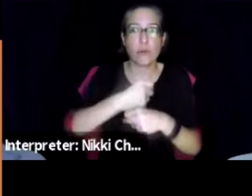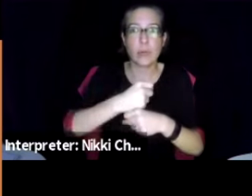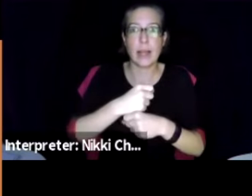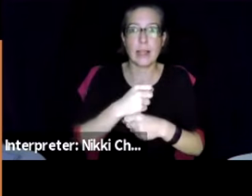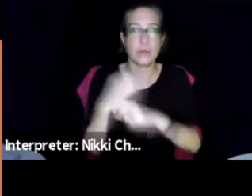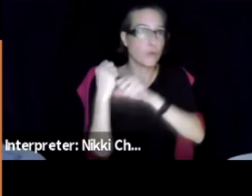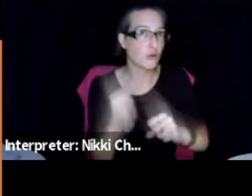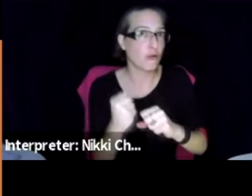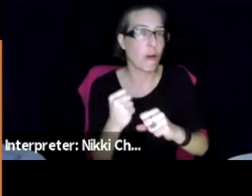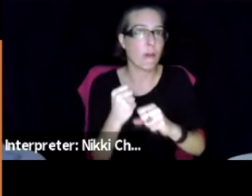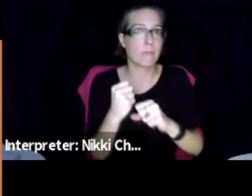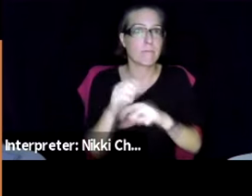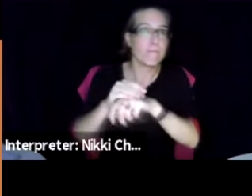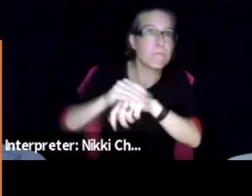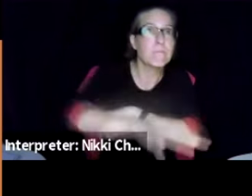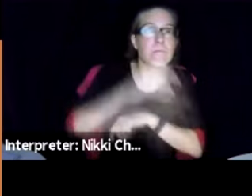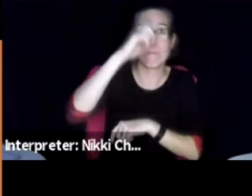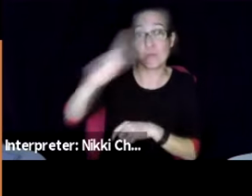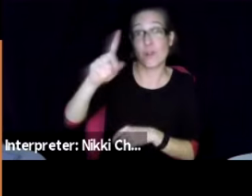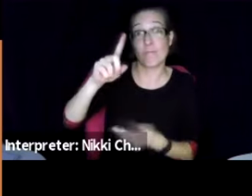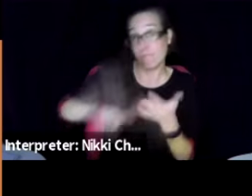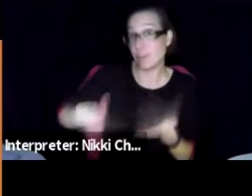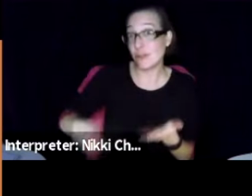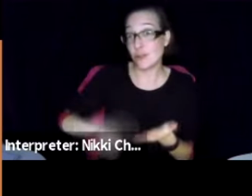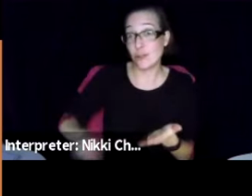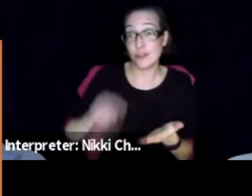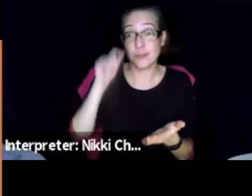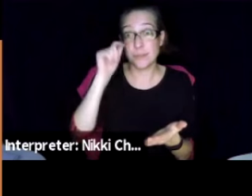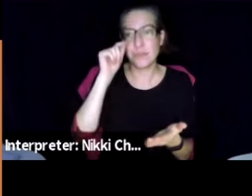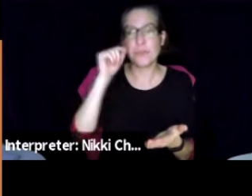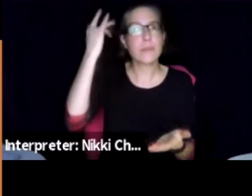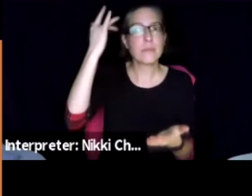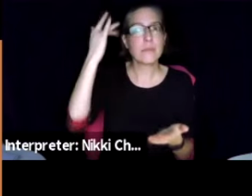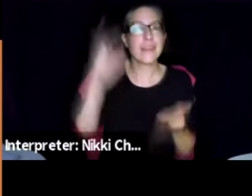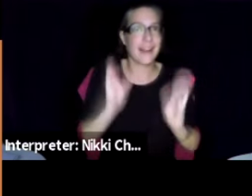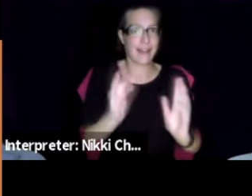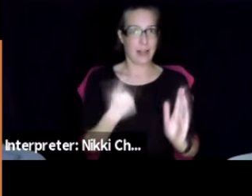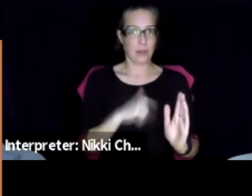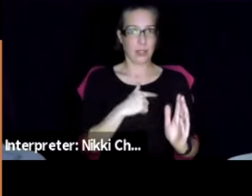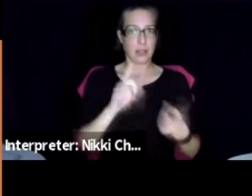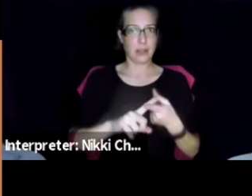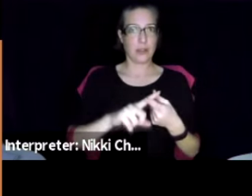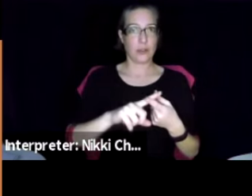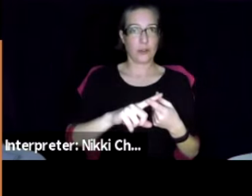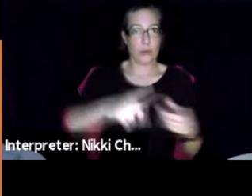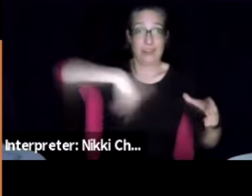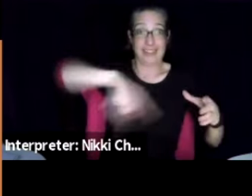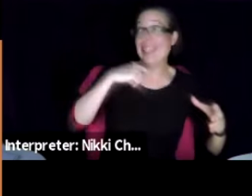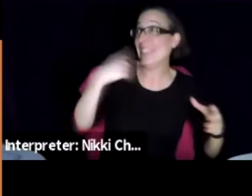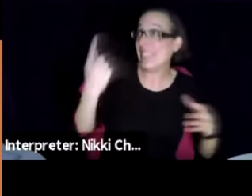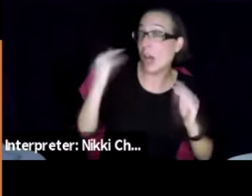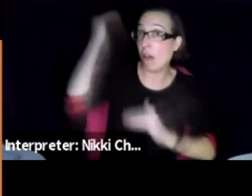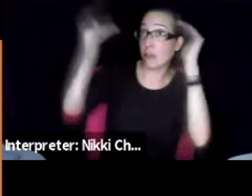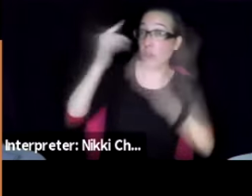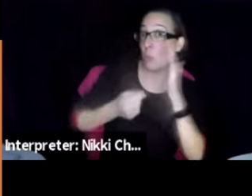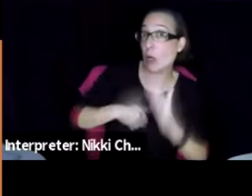effects for research, because it allows us to tell adults what we need and